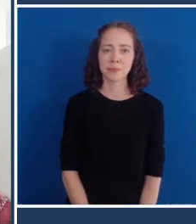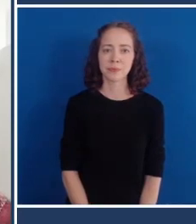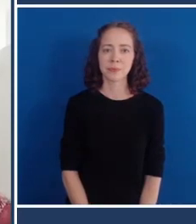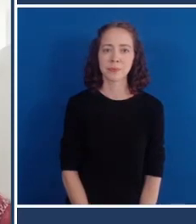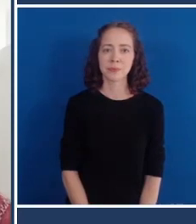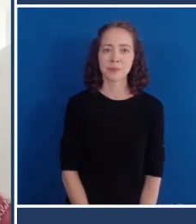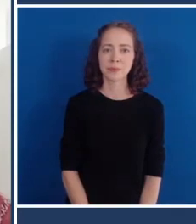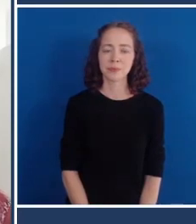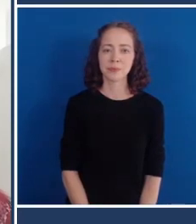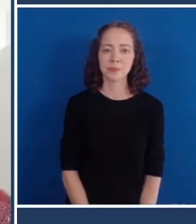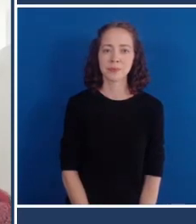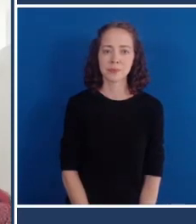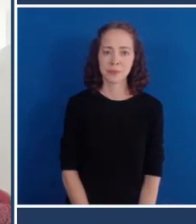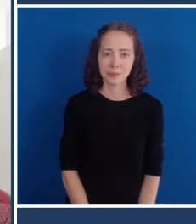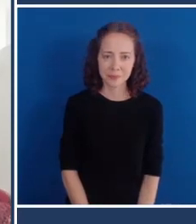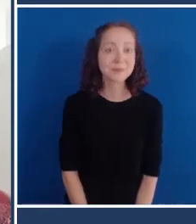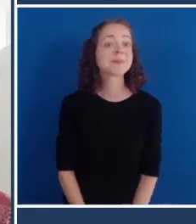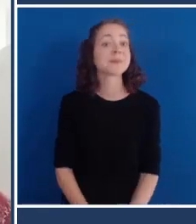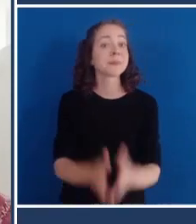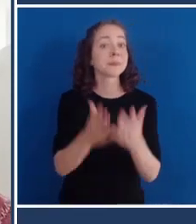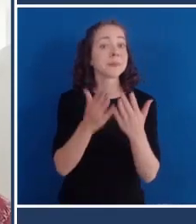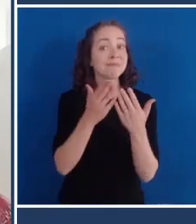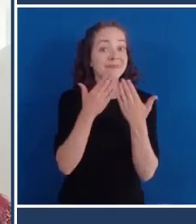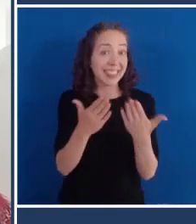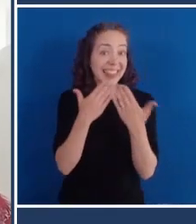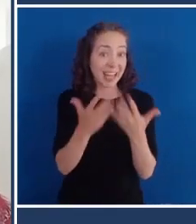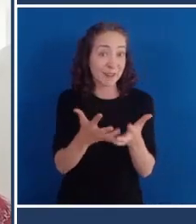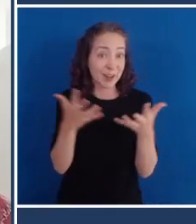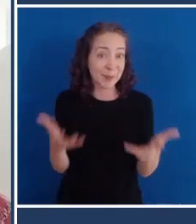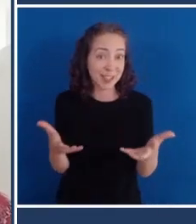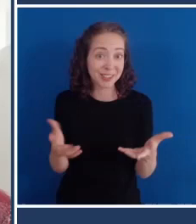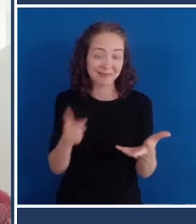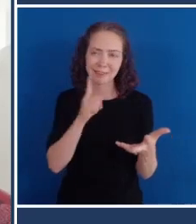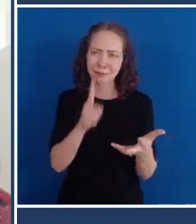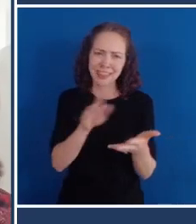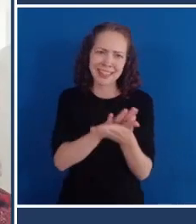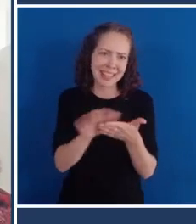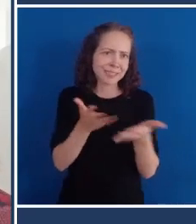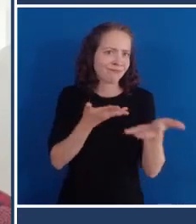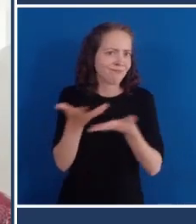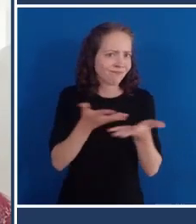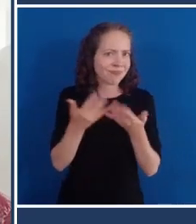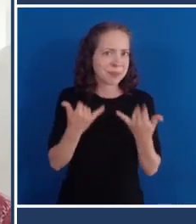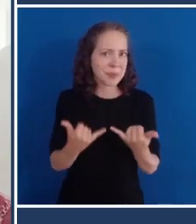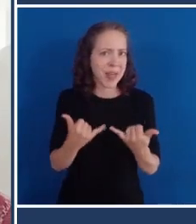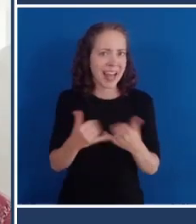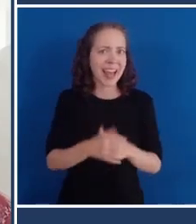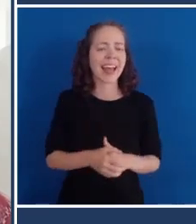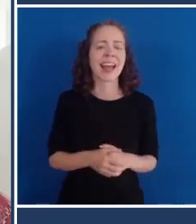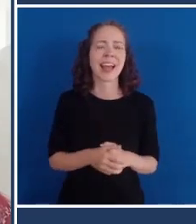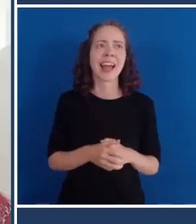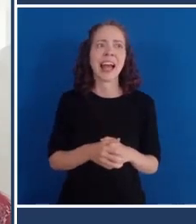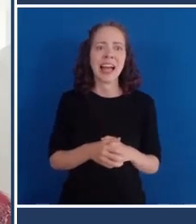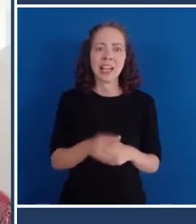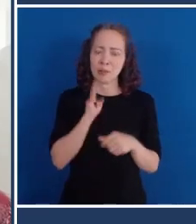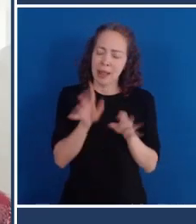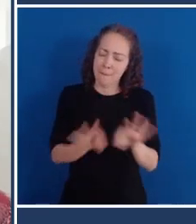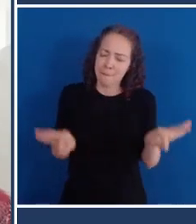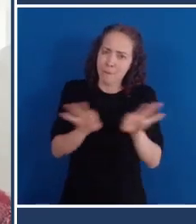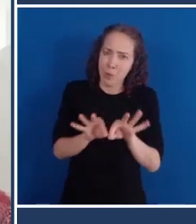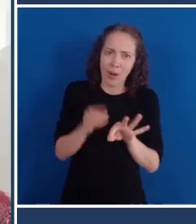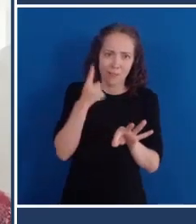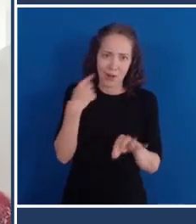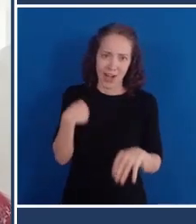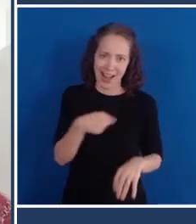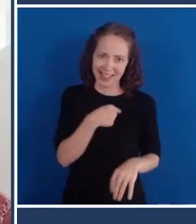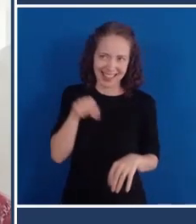Well, thanks very much, everyone. It's been great to be able to engage with you today. This is a really important topic for us, and